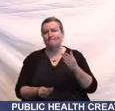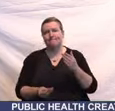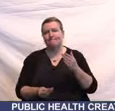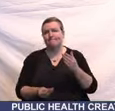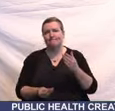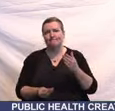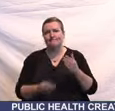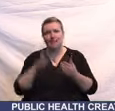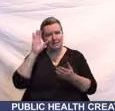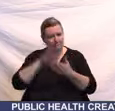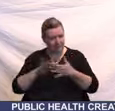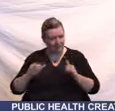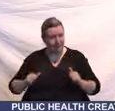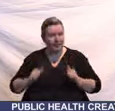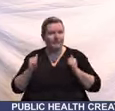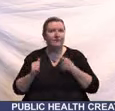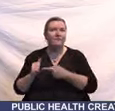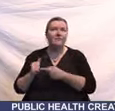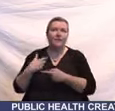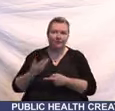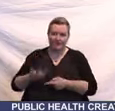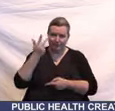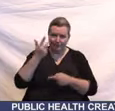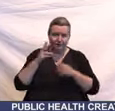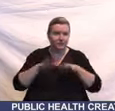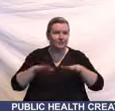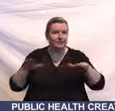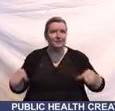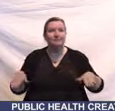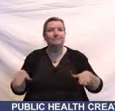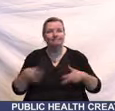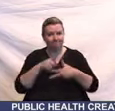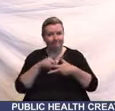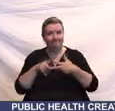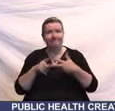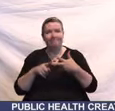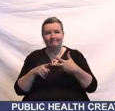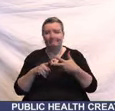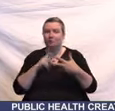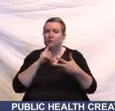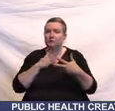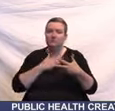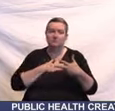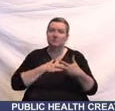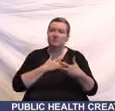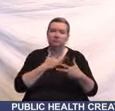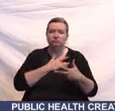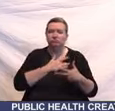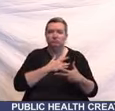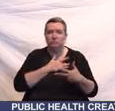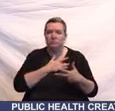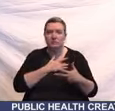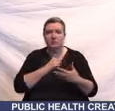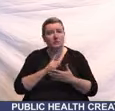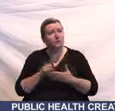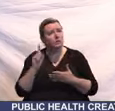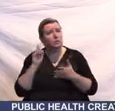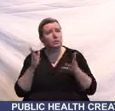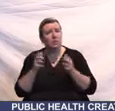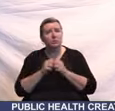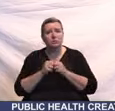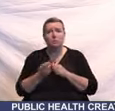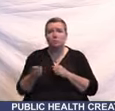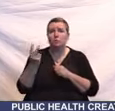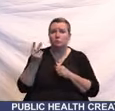Edgardo and their 3 children, Karen, Carlos, and Diane, and I had the great honor of speaking with Carlos and Diane last week. May